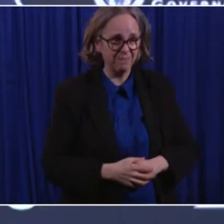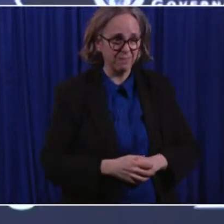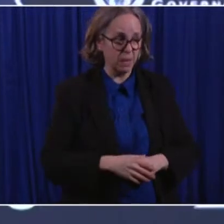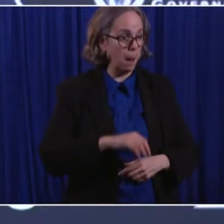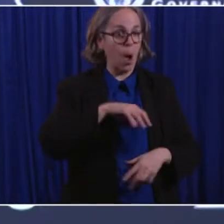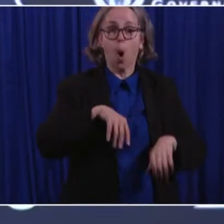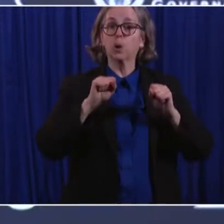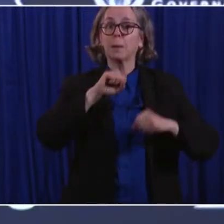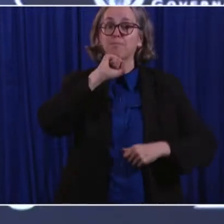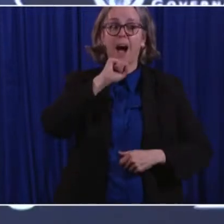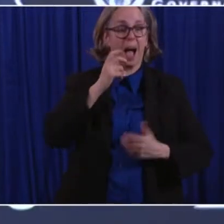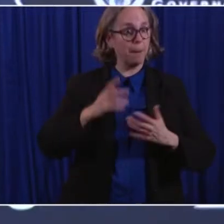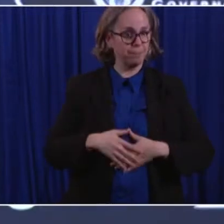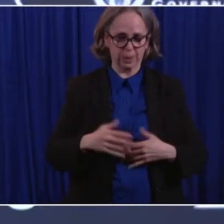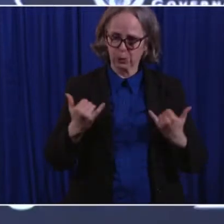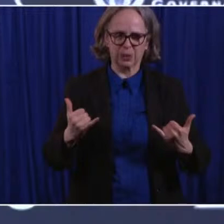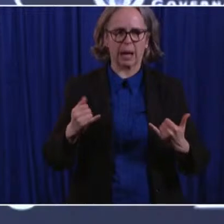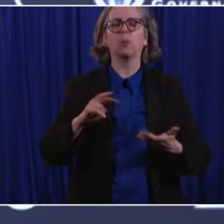would have to wear a mask.